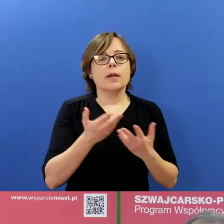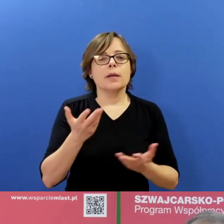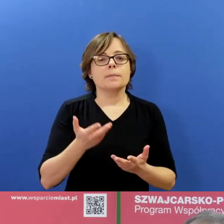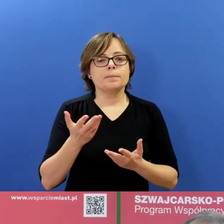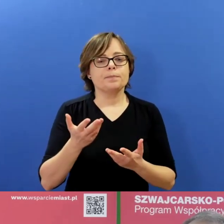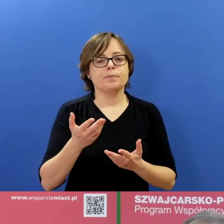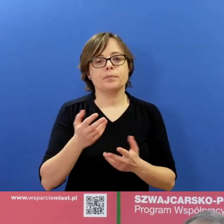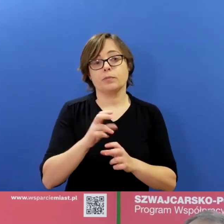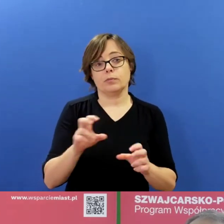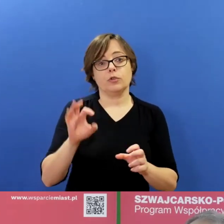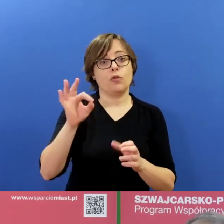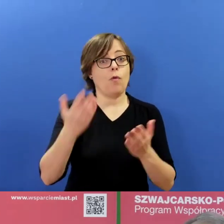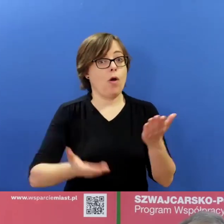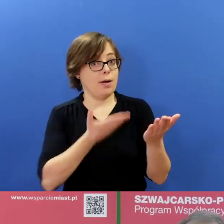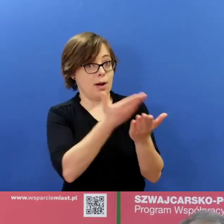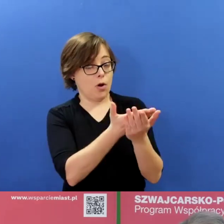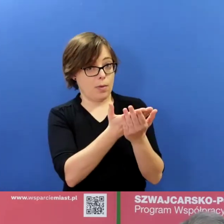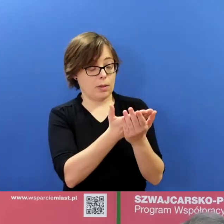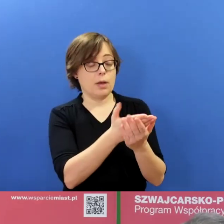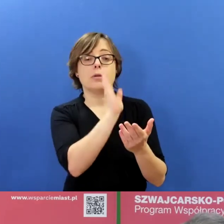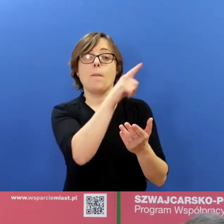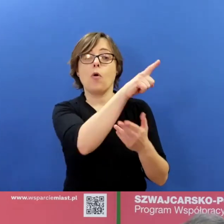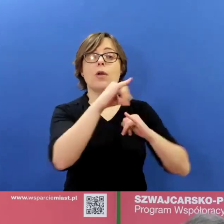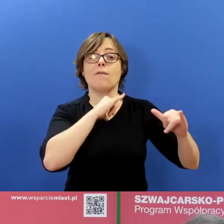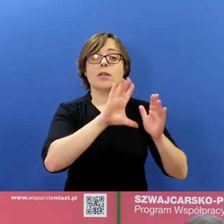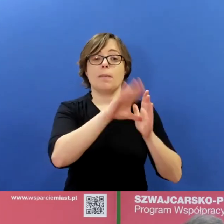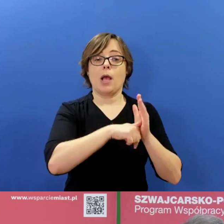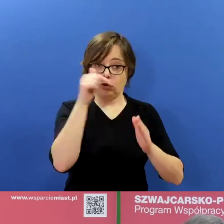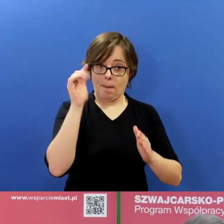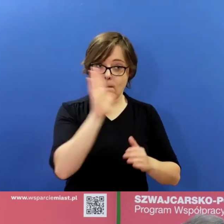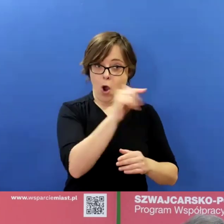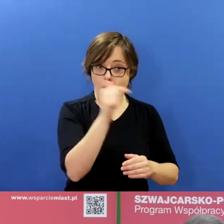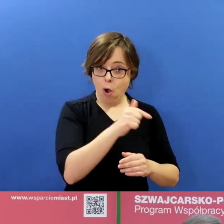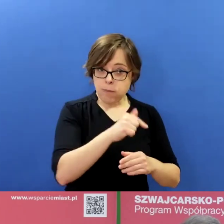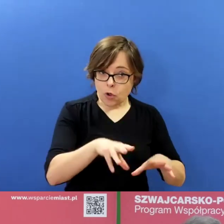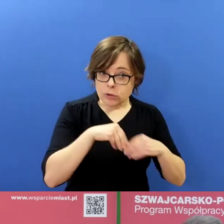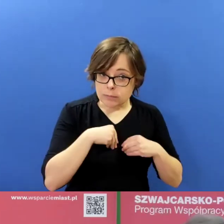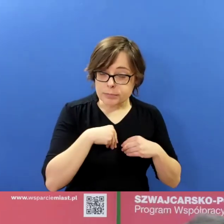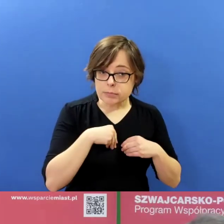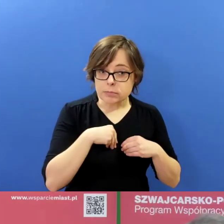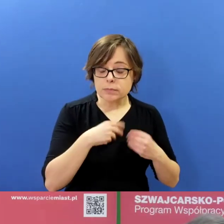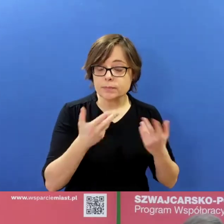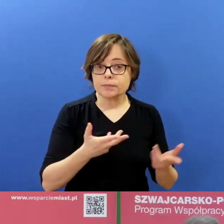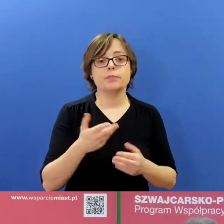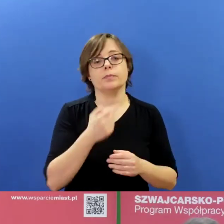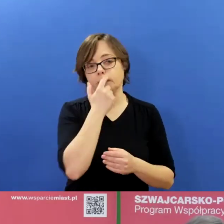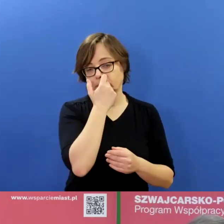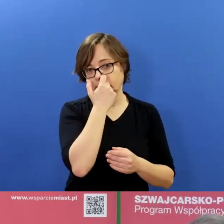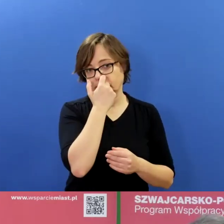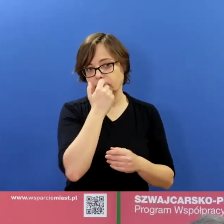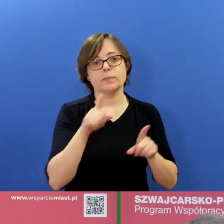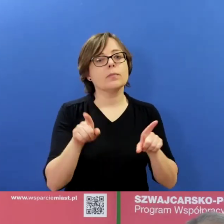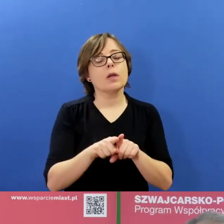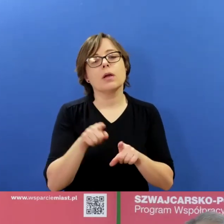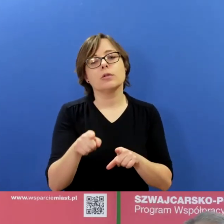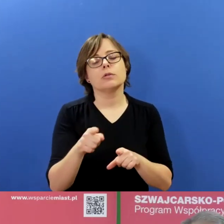important question, whether the recommendations are binding for the city authorities, and in what scope, to what